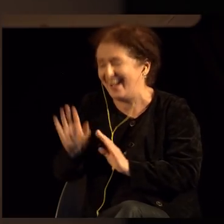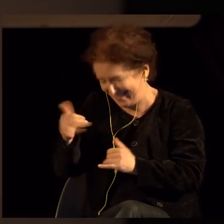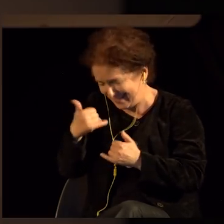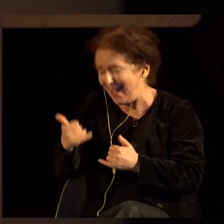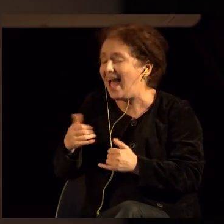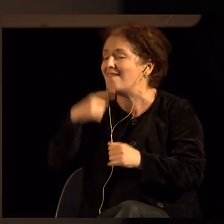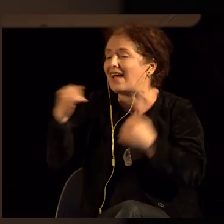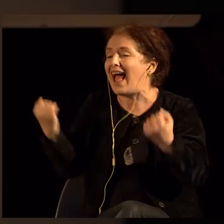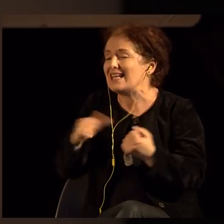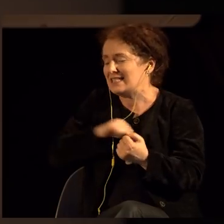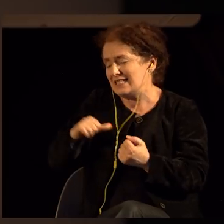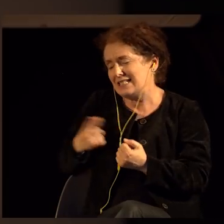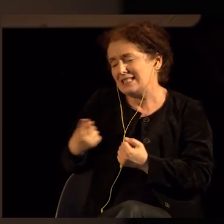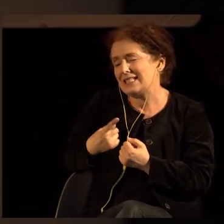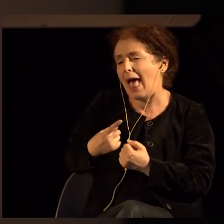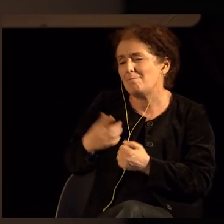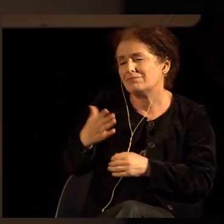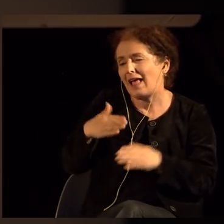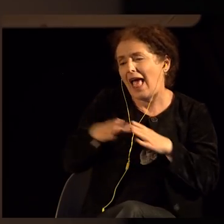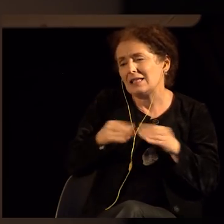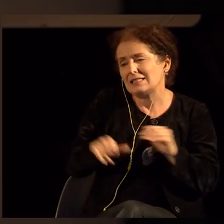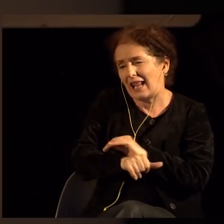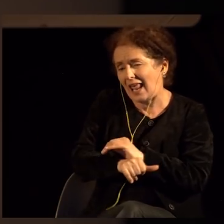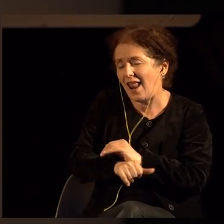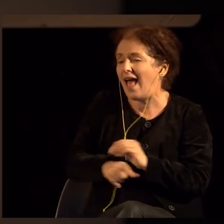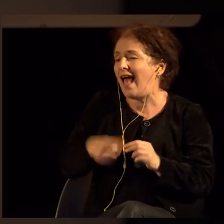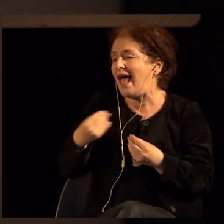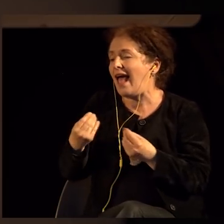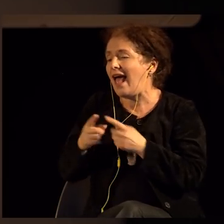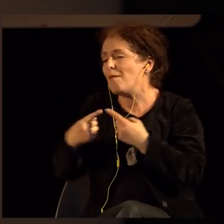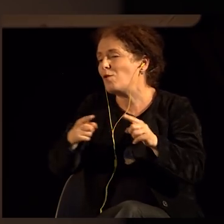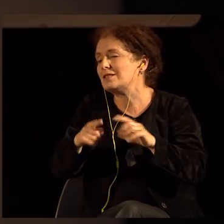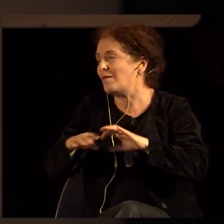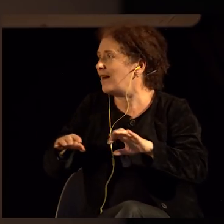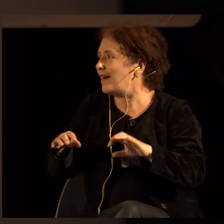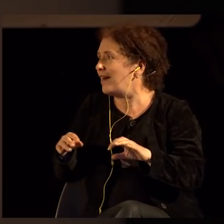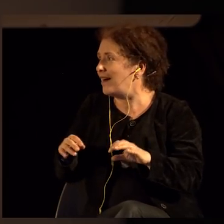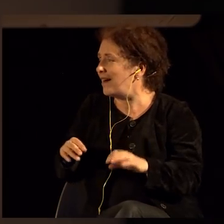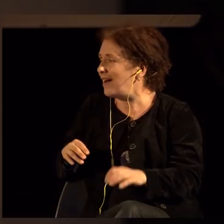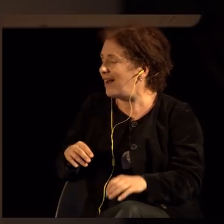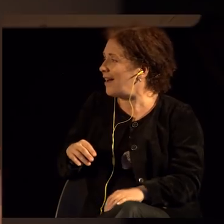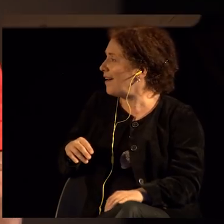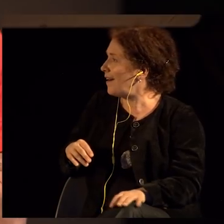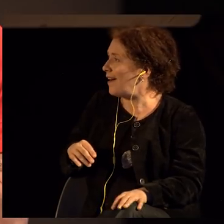gives one or more people arousal together in a mutual way, right?